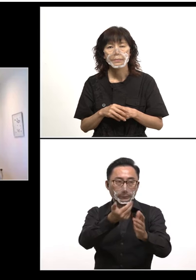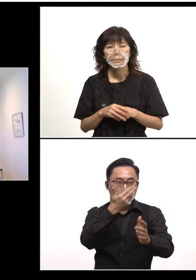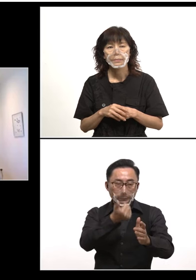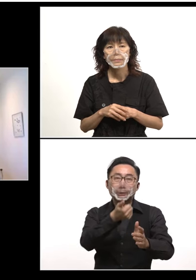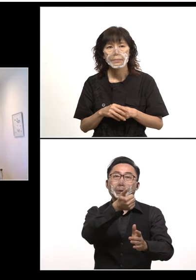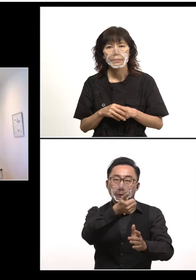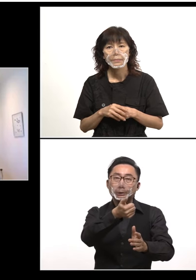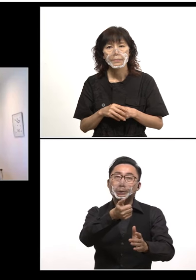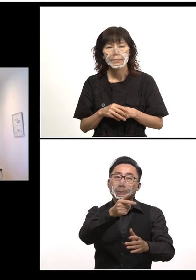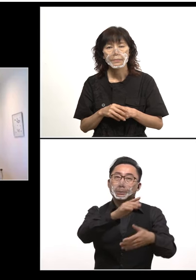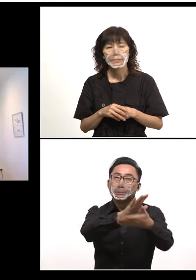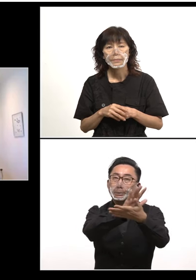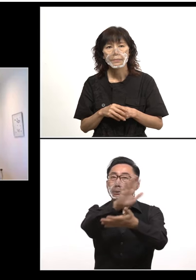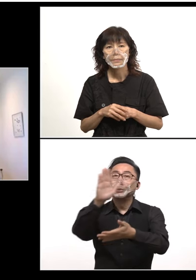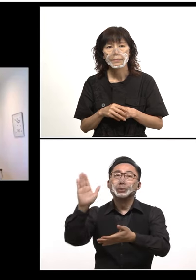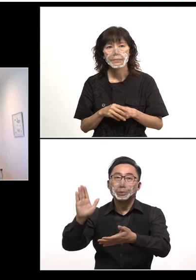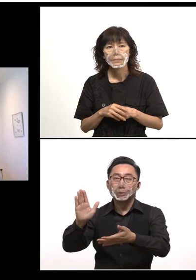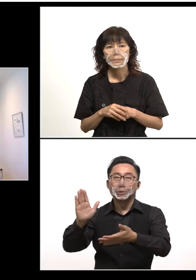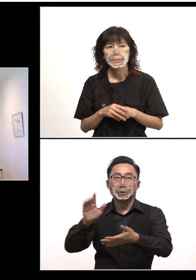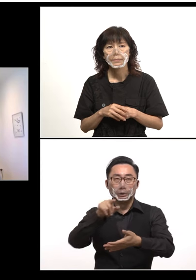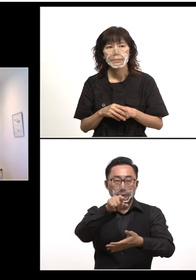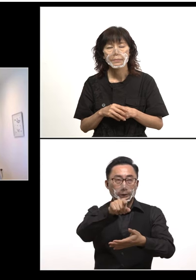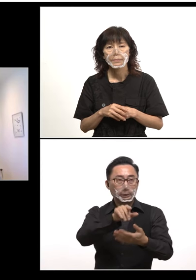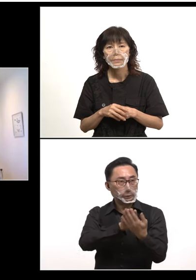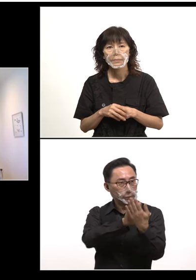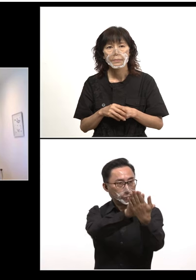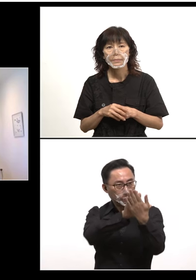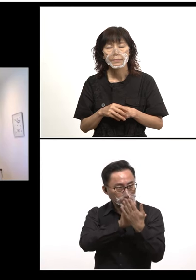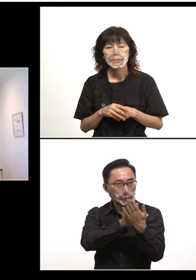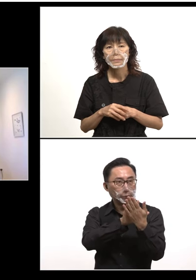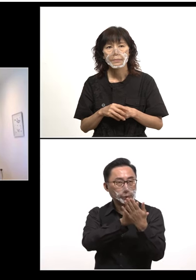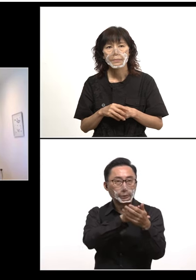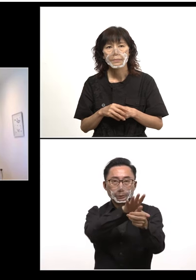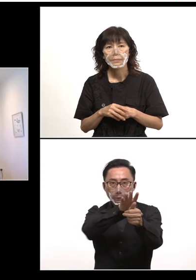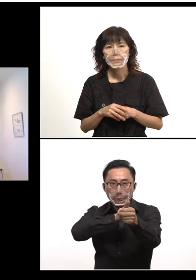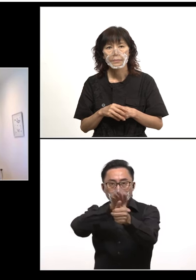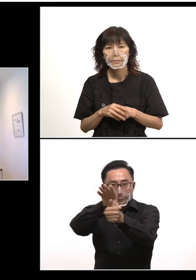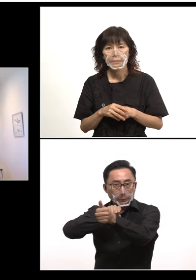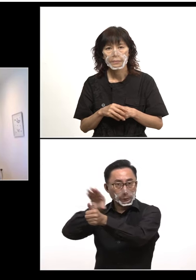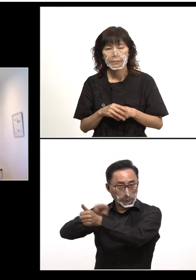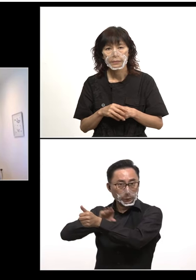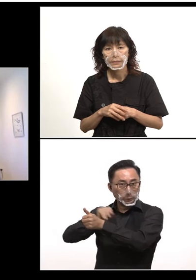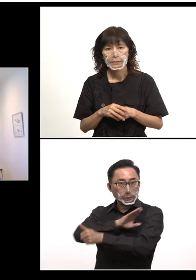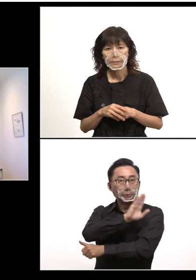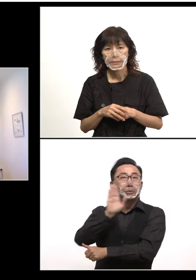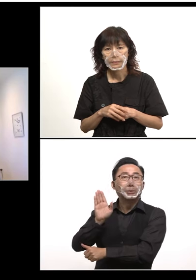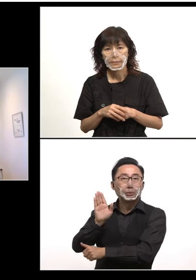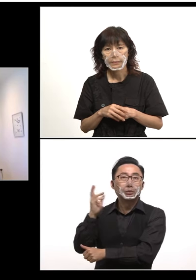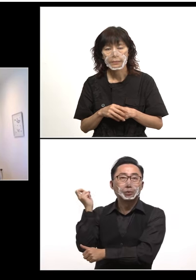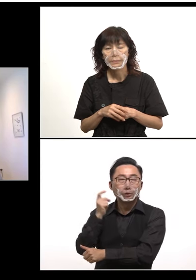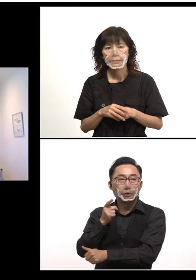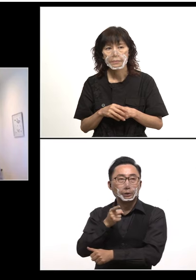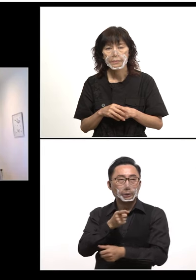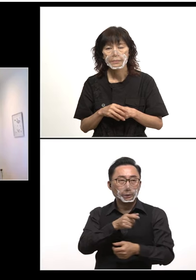all learn from diversity and from people from many different backgrounds. We have everything to